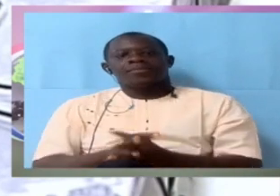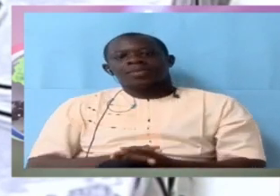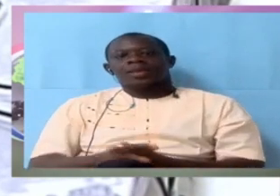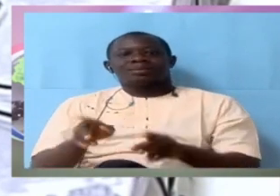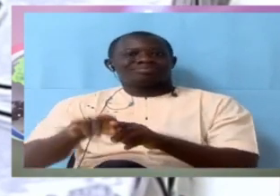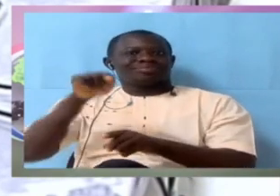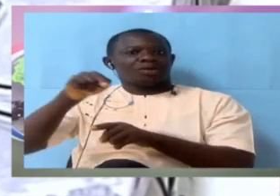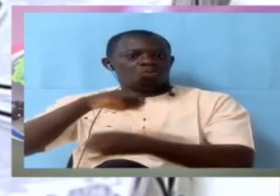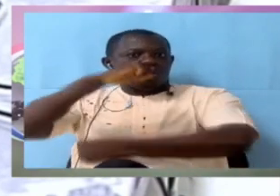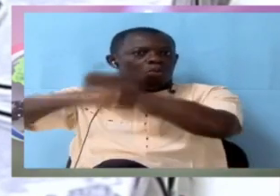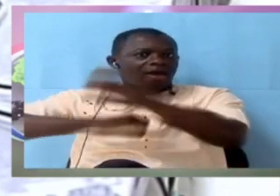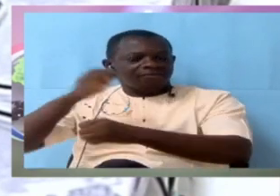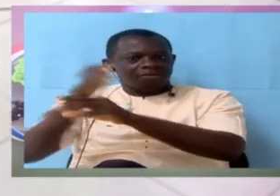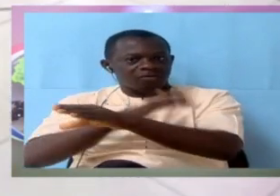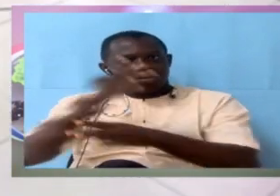That bride got sick.